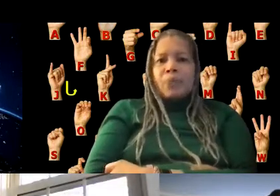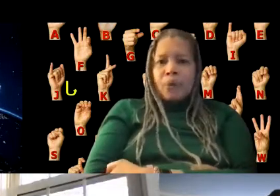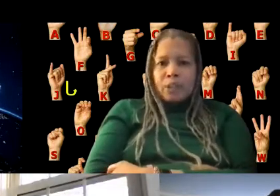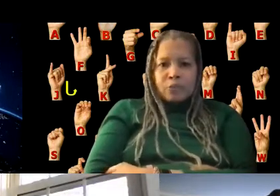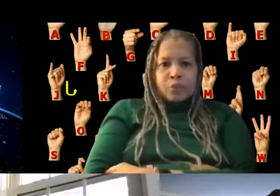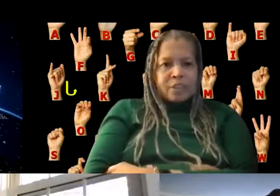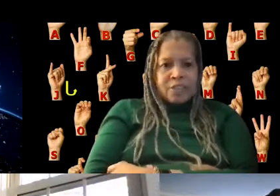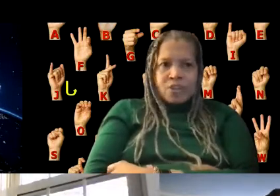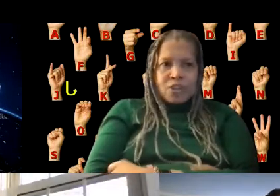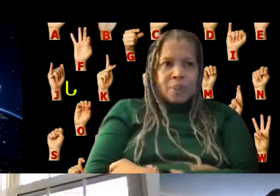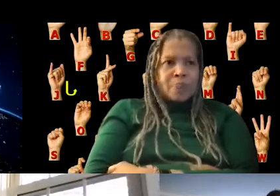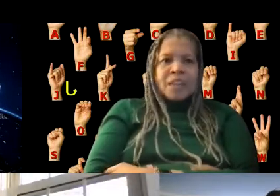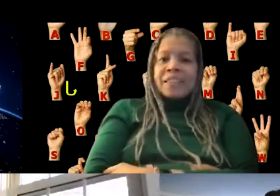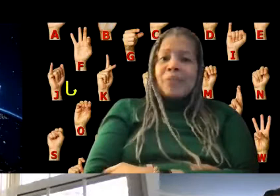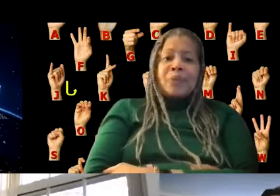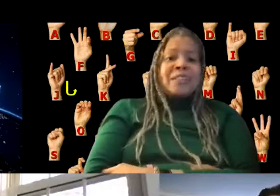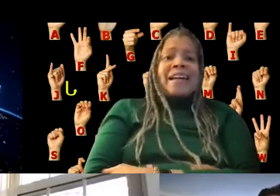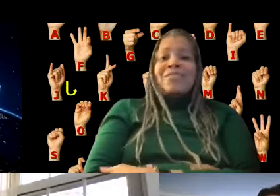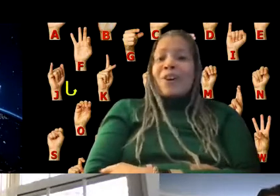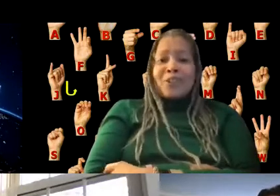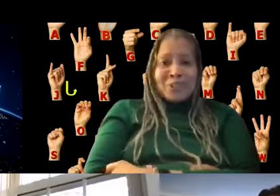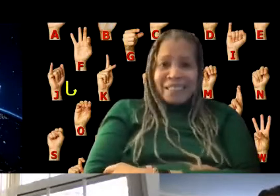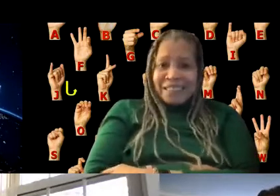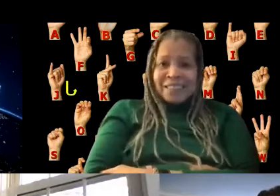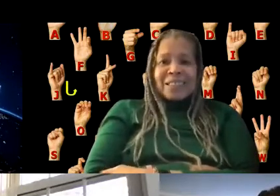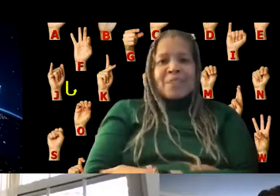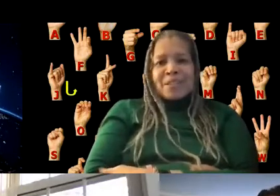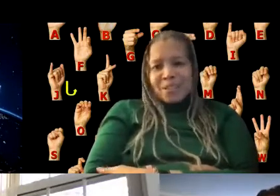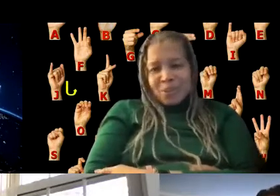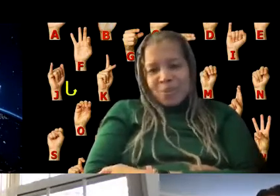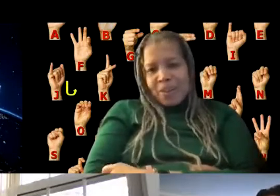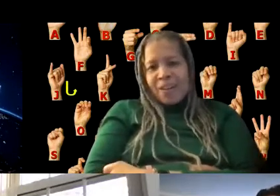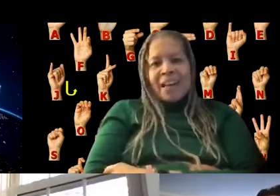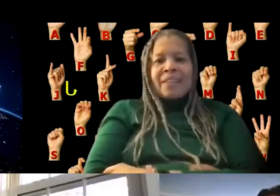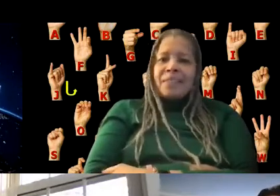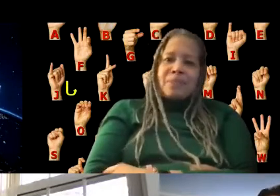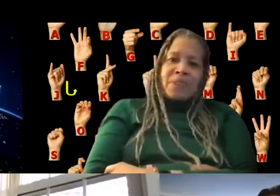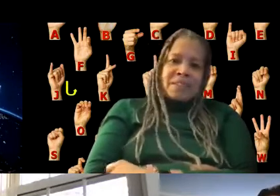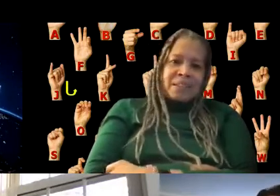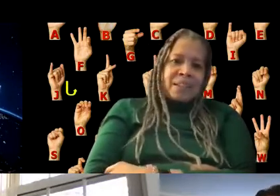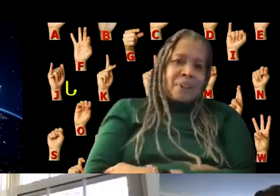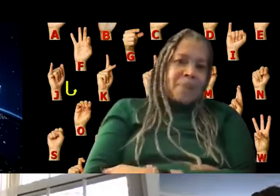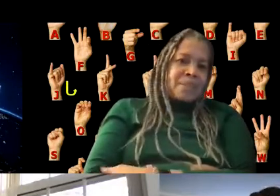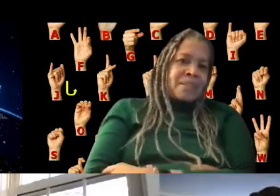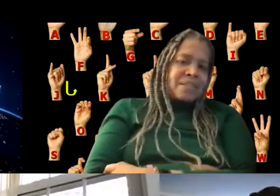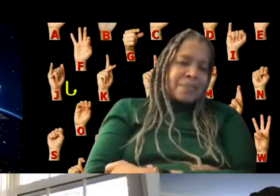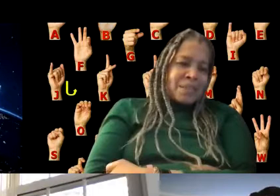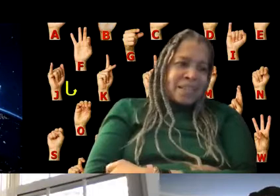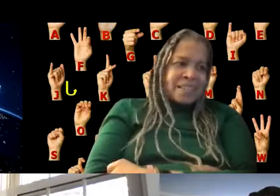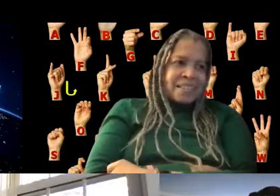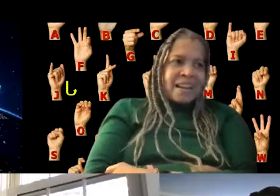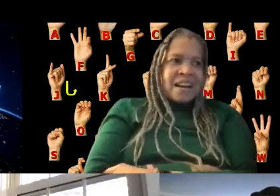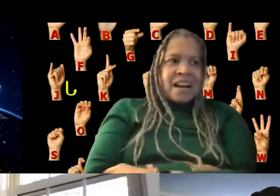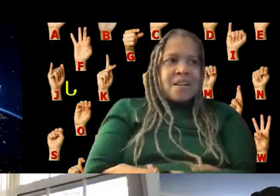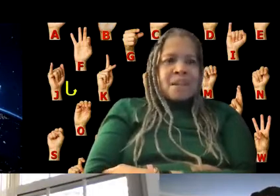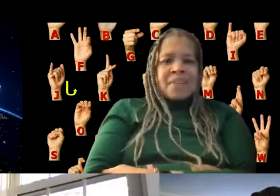a wonderful relationship that withstands all the craziness that makes us who we are and the things that the environment throws at